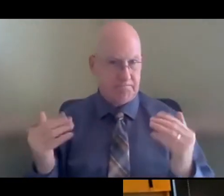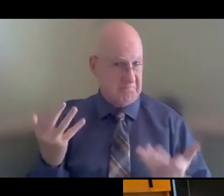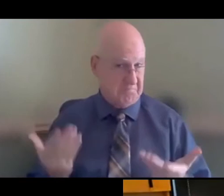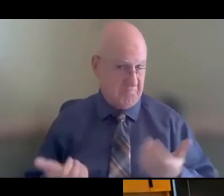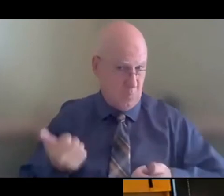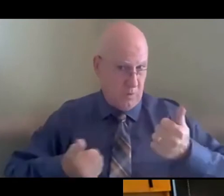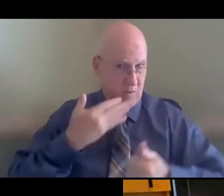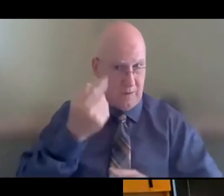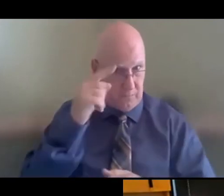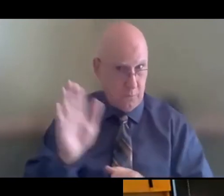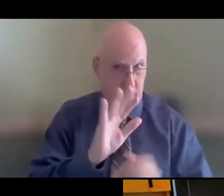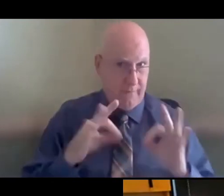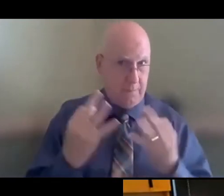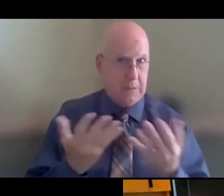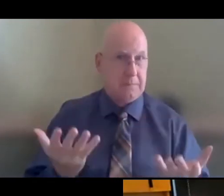for your family.